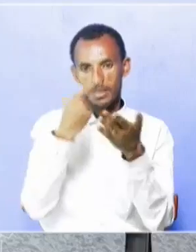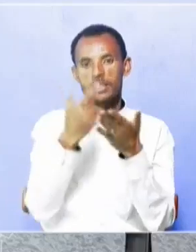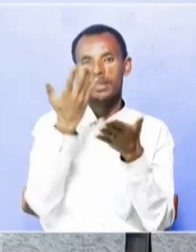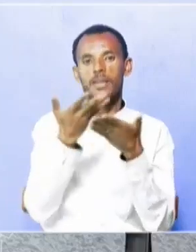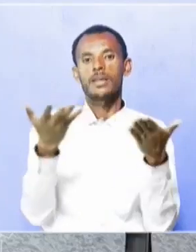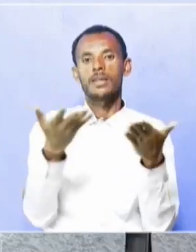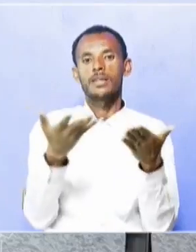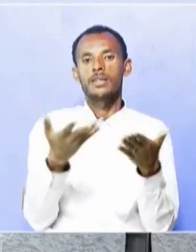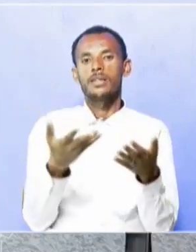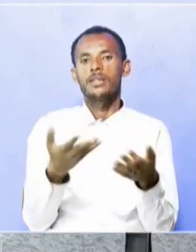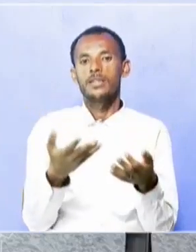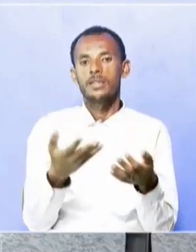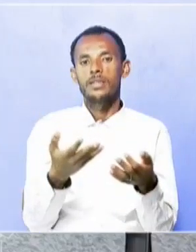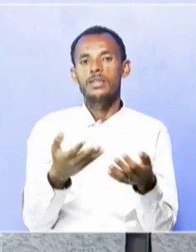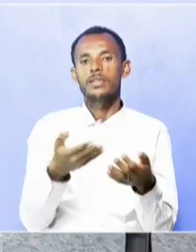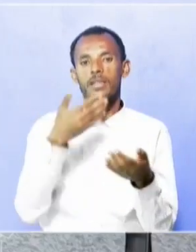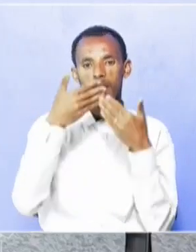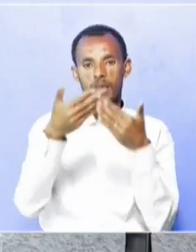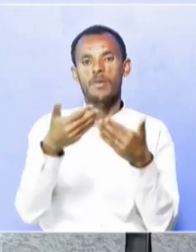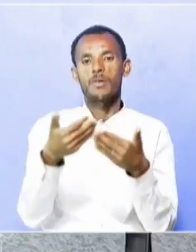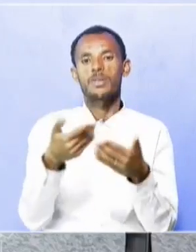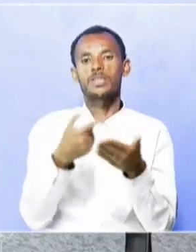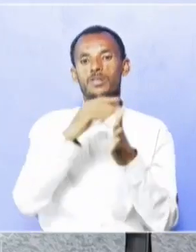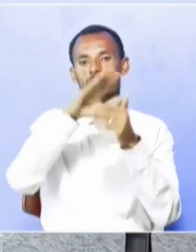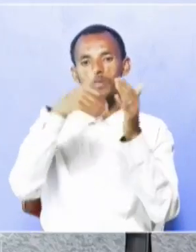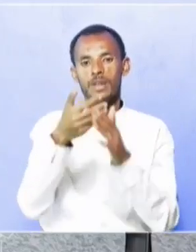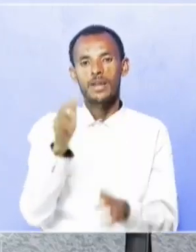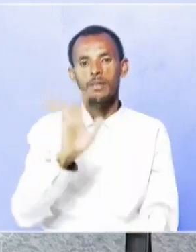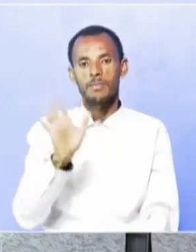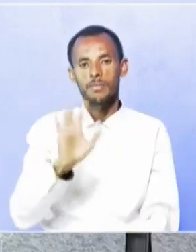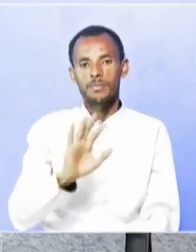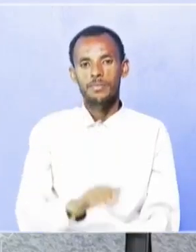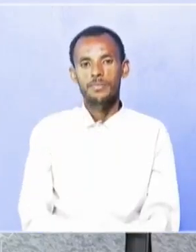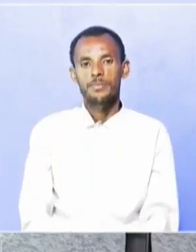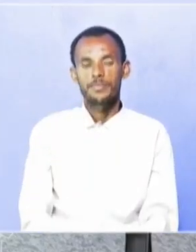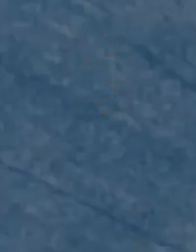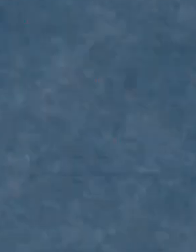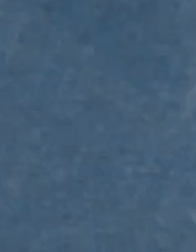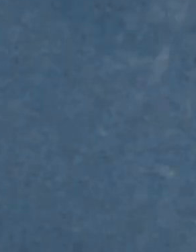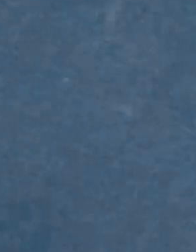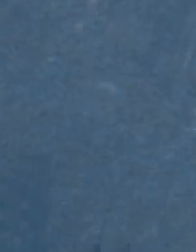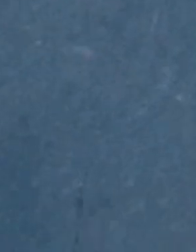thing. So thank you. This is all for today.